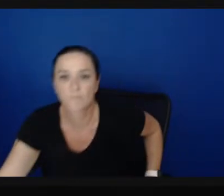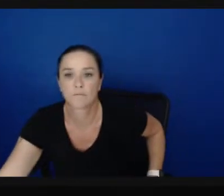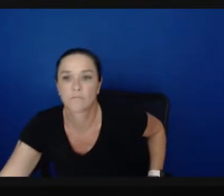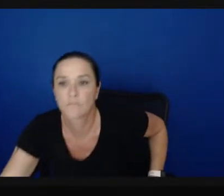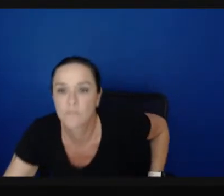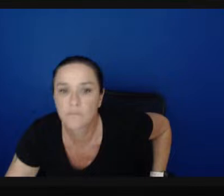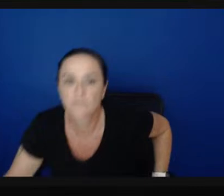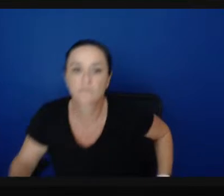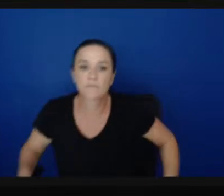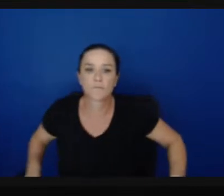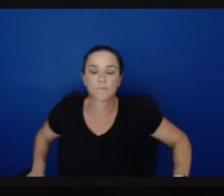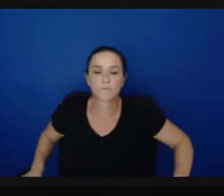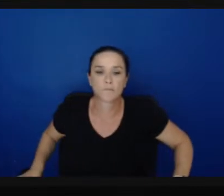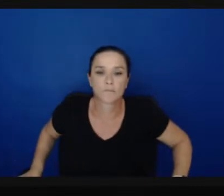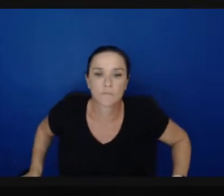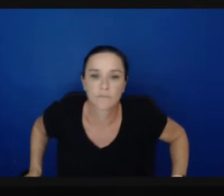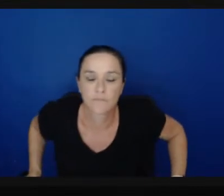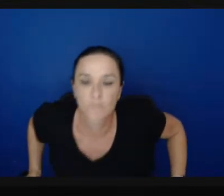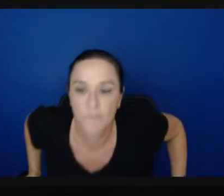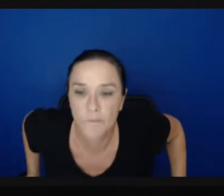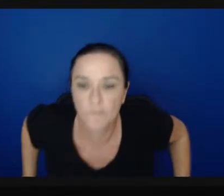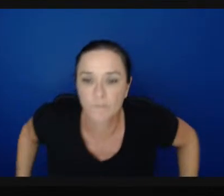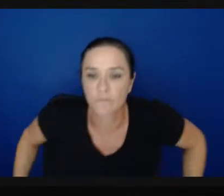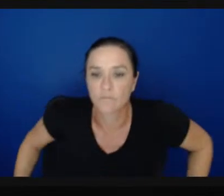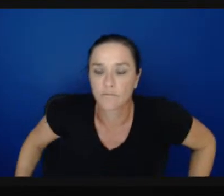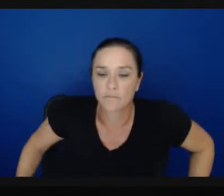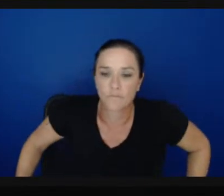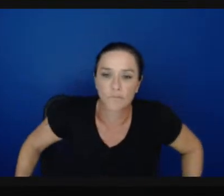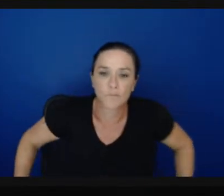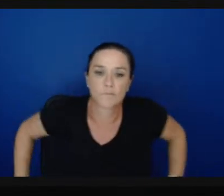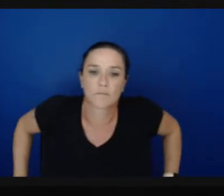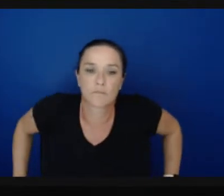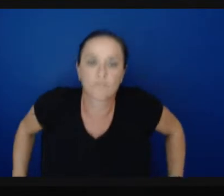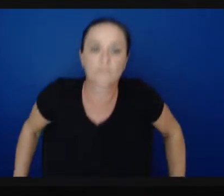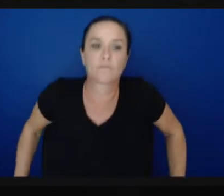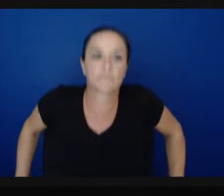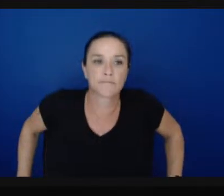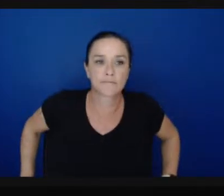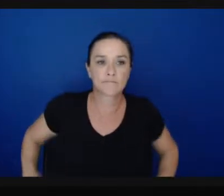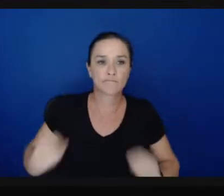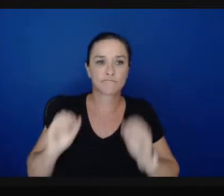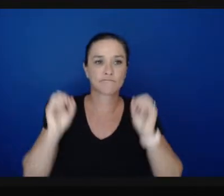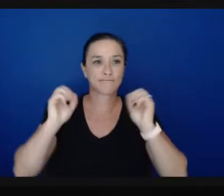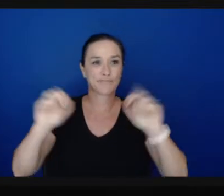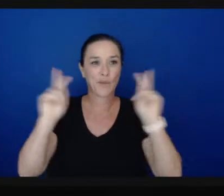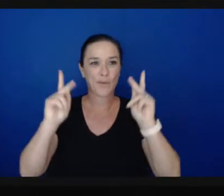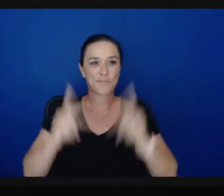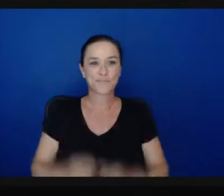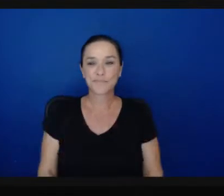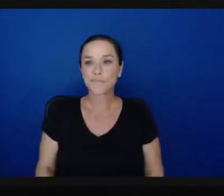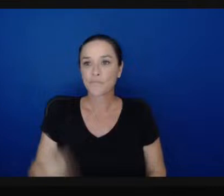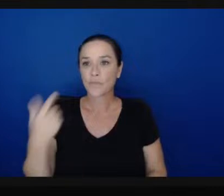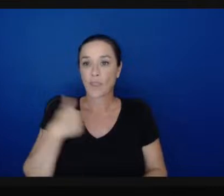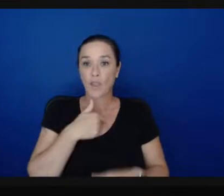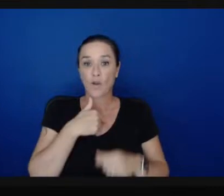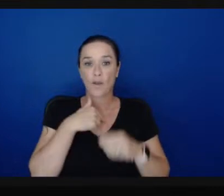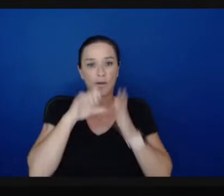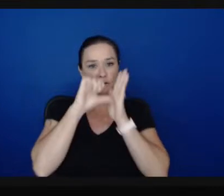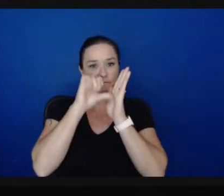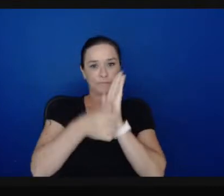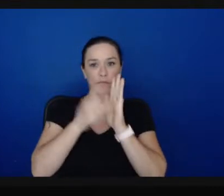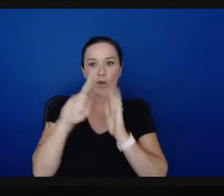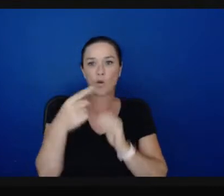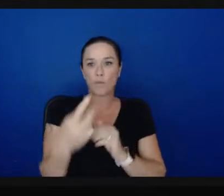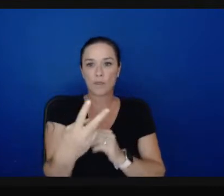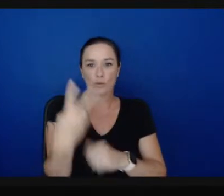And let's see if I can zoom this a bit here. All right. So I will highlight only 2